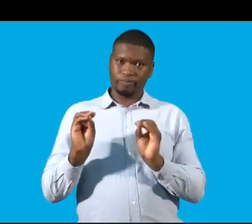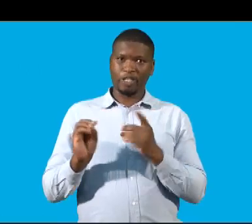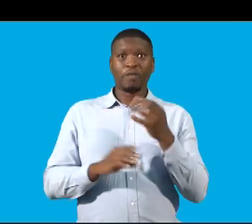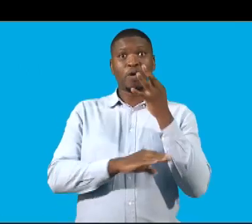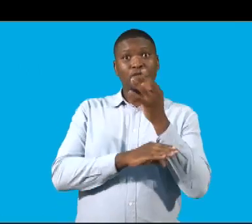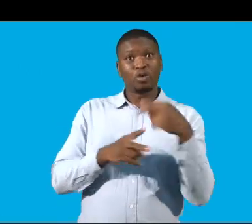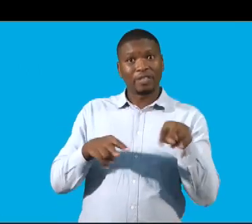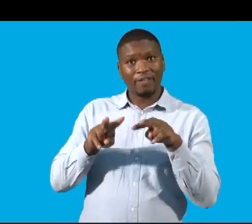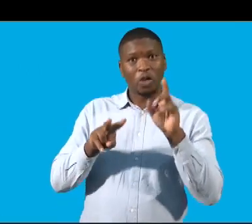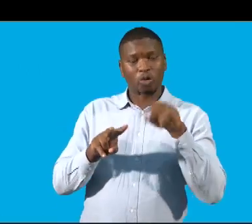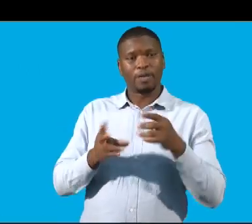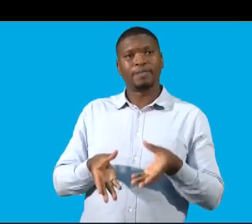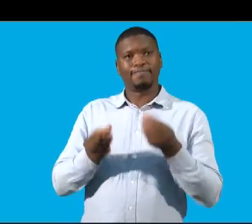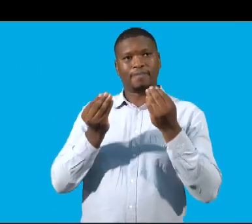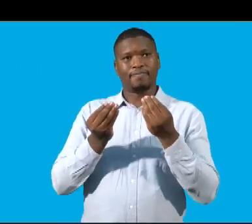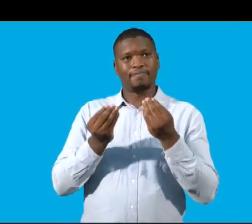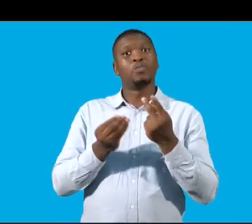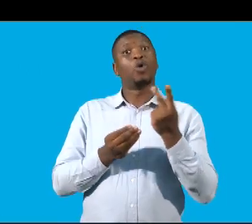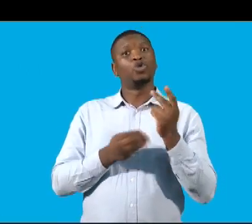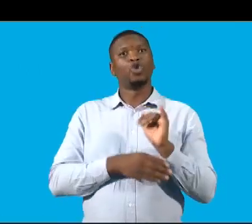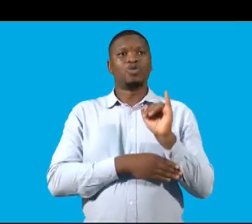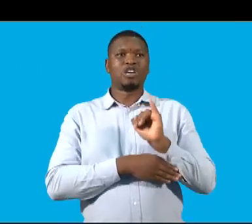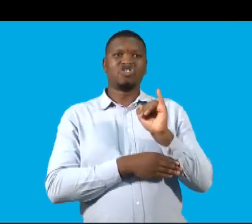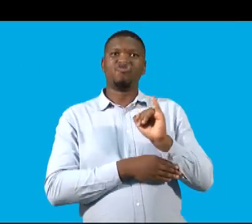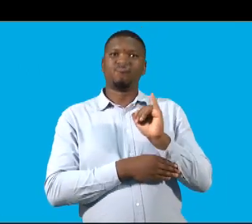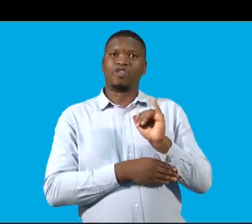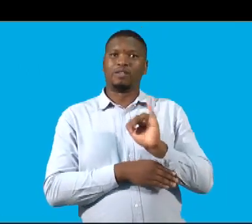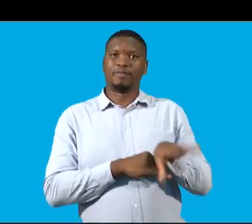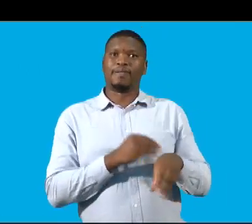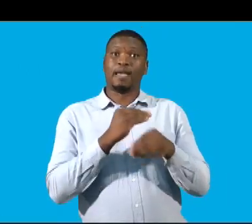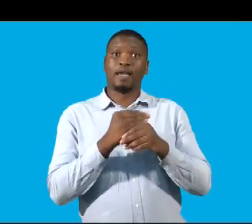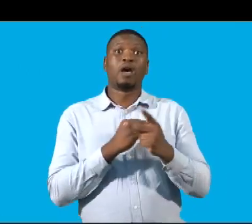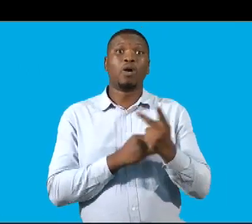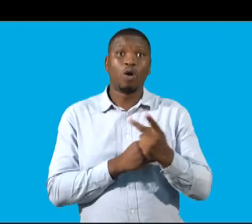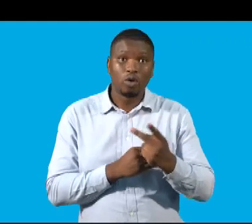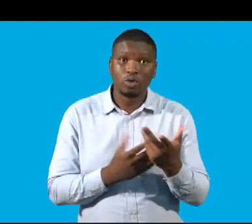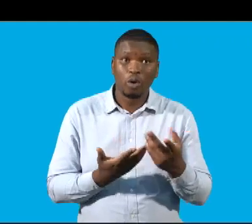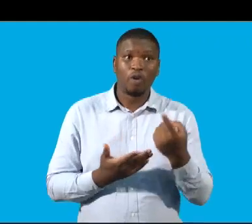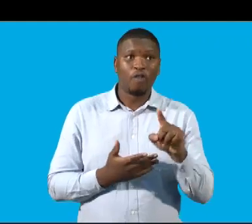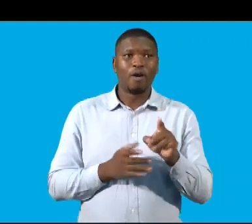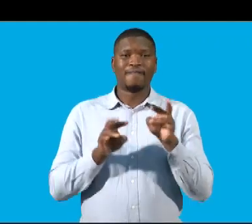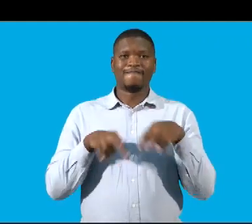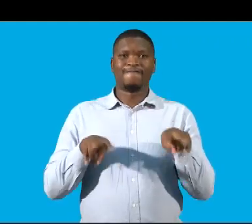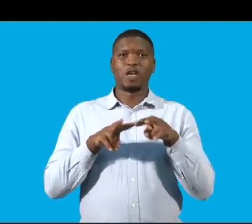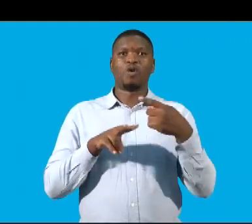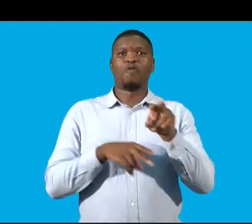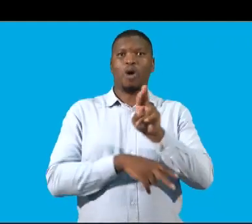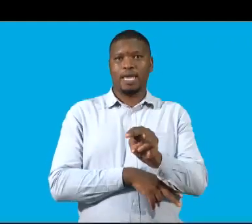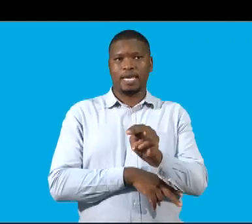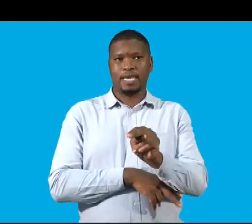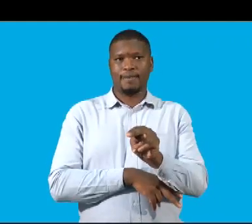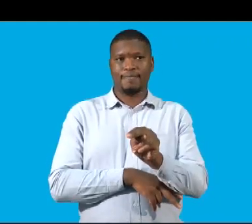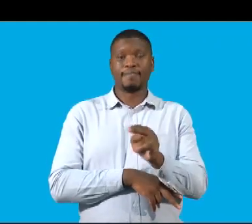substituted. That is the future value that we are trying to save up for, that is the interest rate, and of course the value